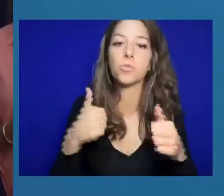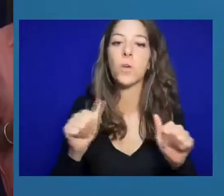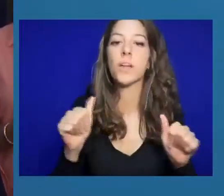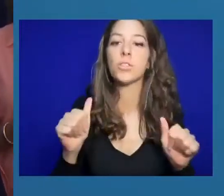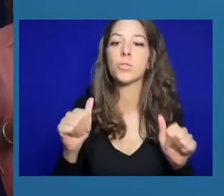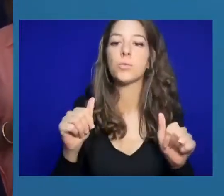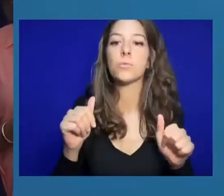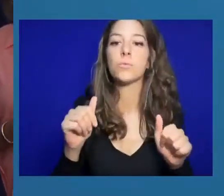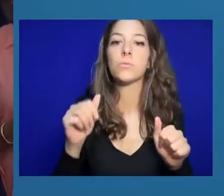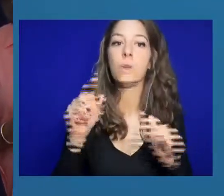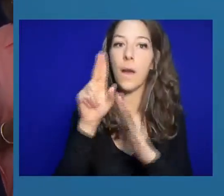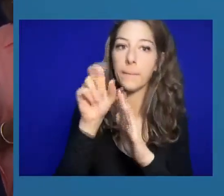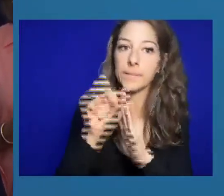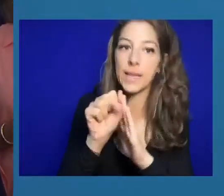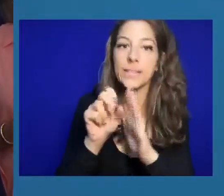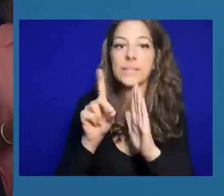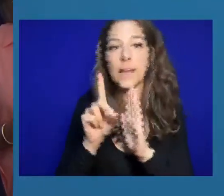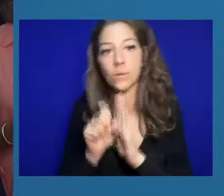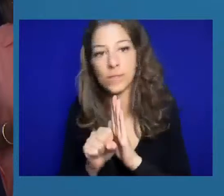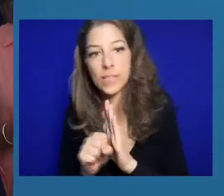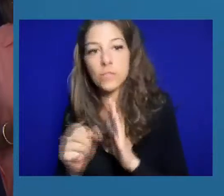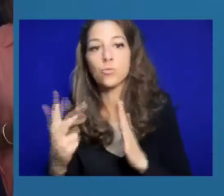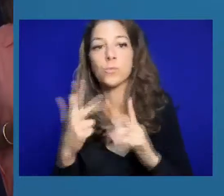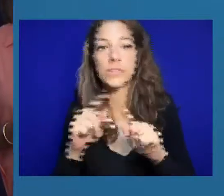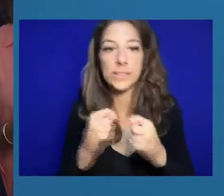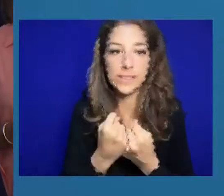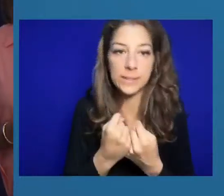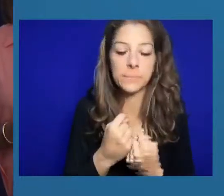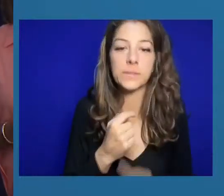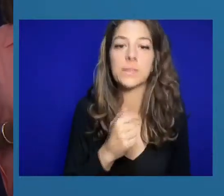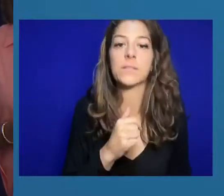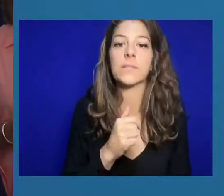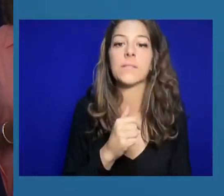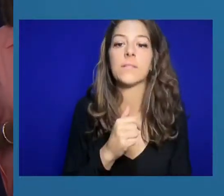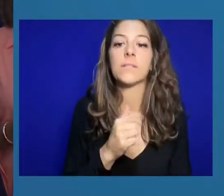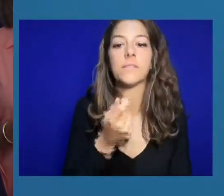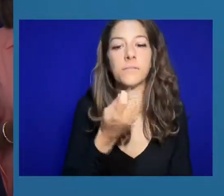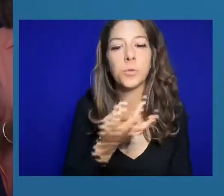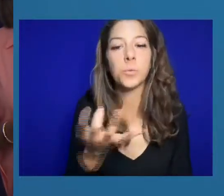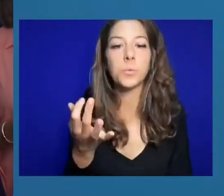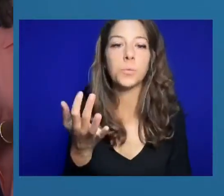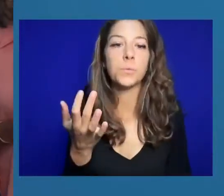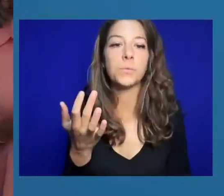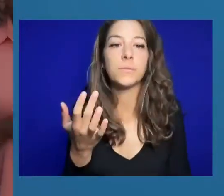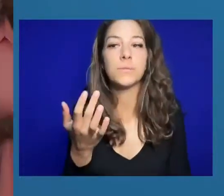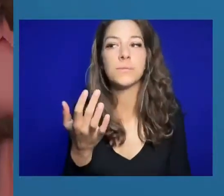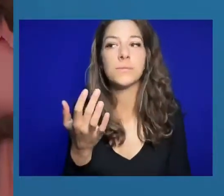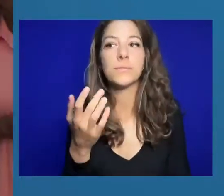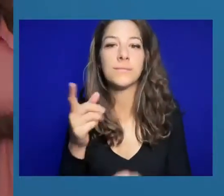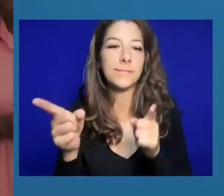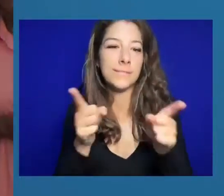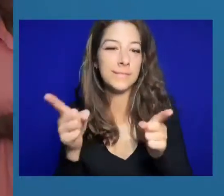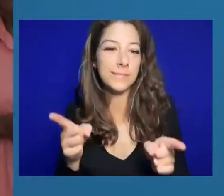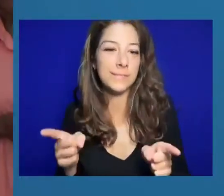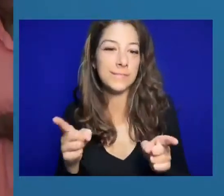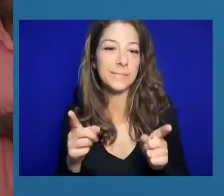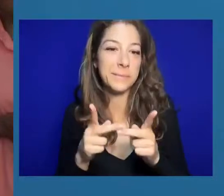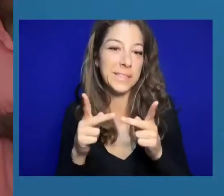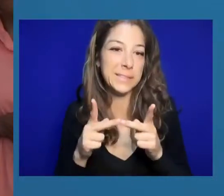and downstate. There are 3 teams, couple placed somewhere else, but okay, we'll work on that.